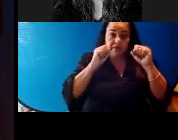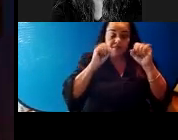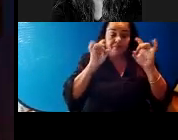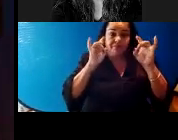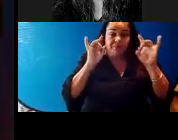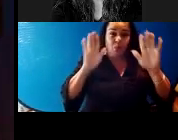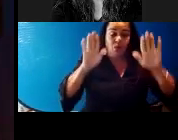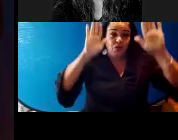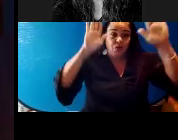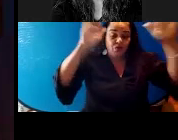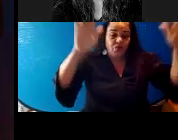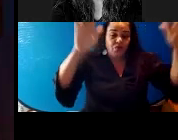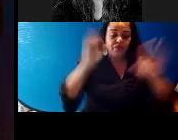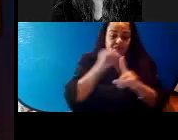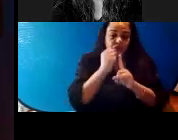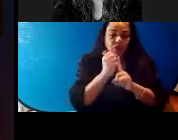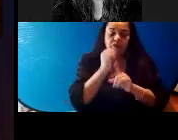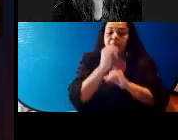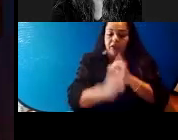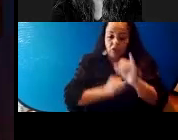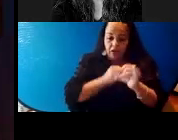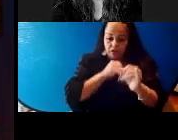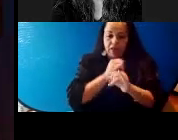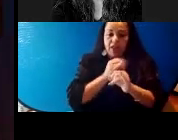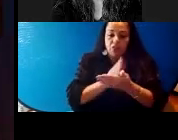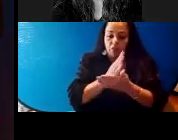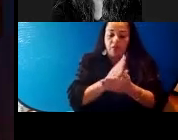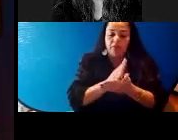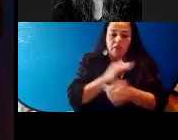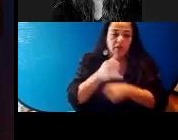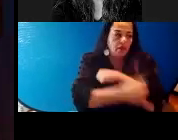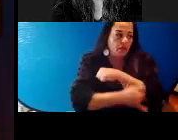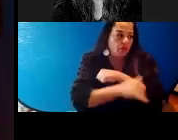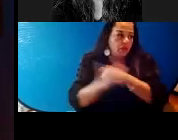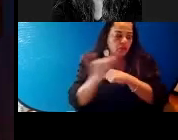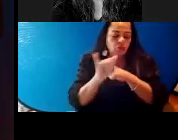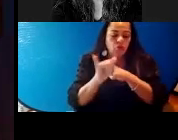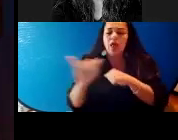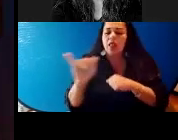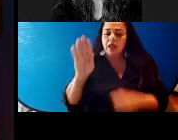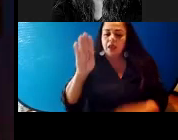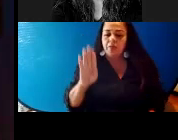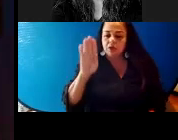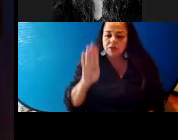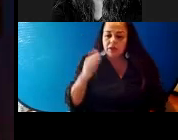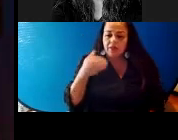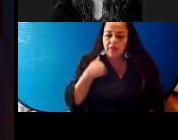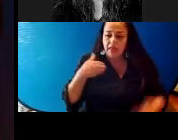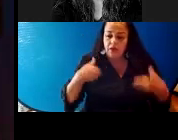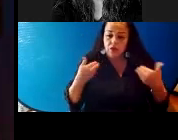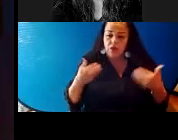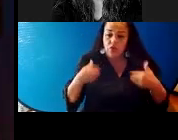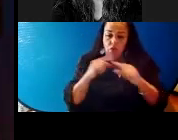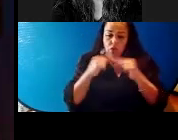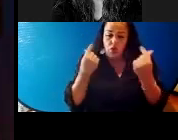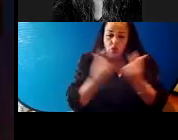the country, as well as internationally. One that we like to lift up was done in Boston, where they had a group